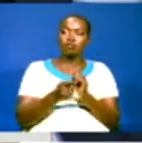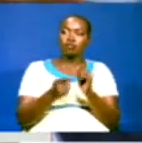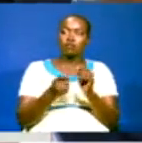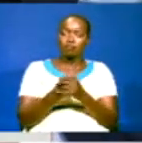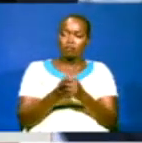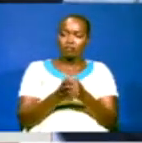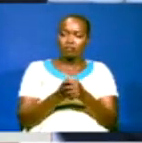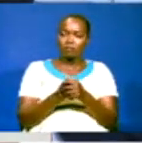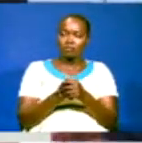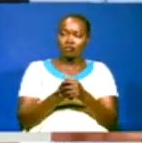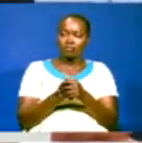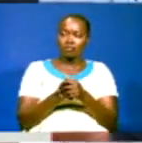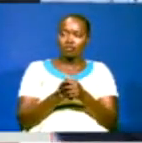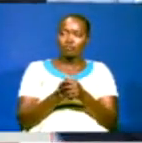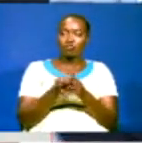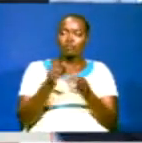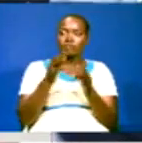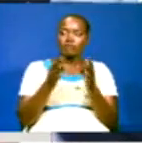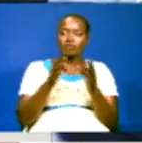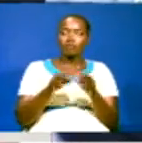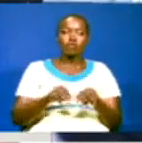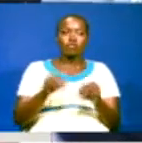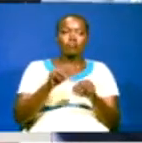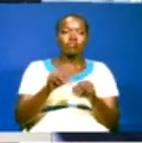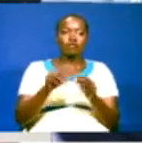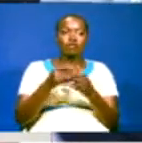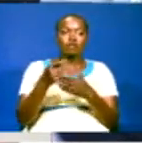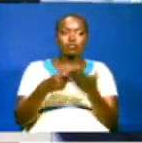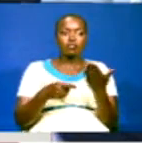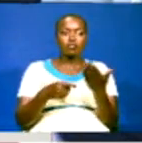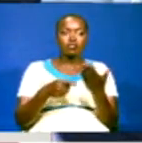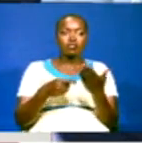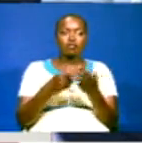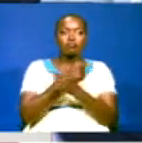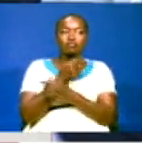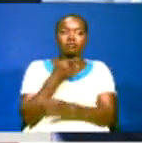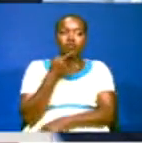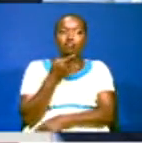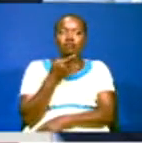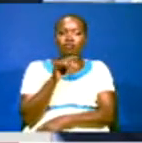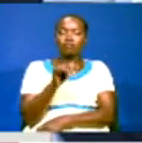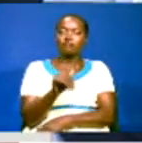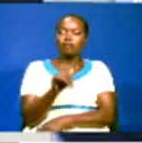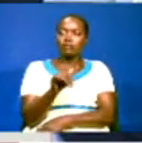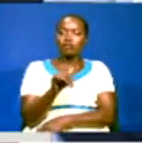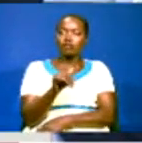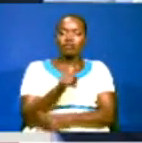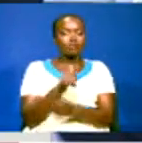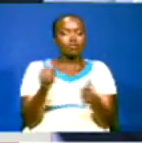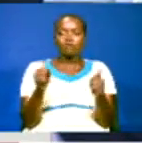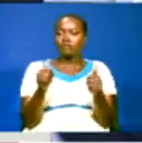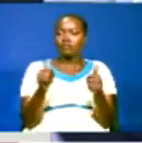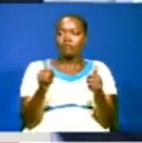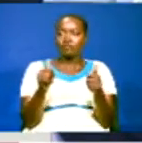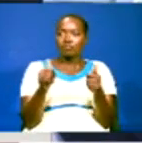And if we have managed to reach also in terms of revenue, I would love to say that we are doing very well,